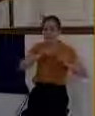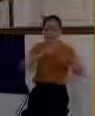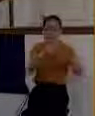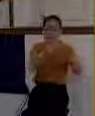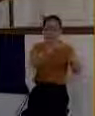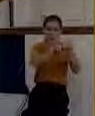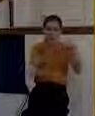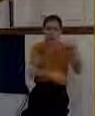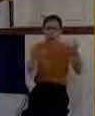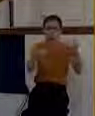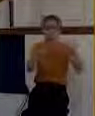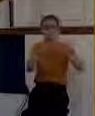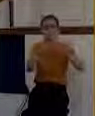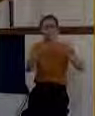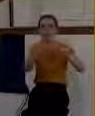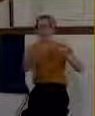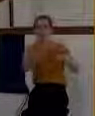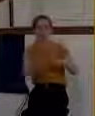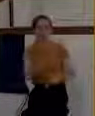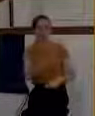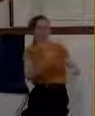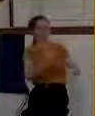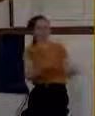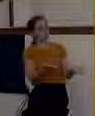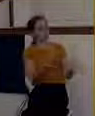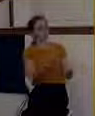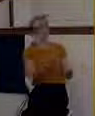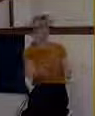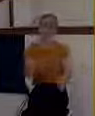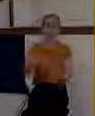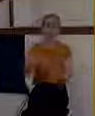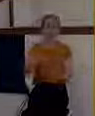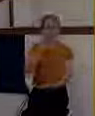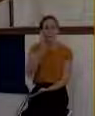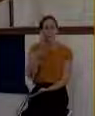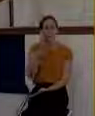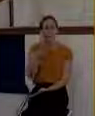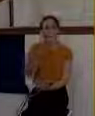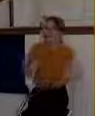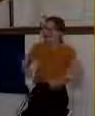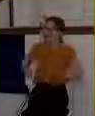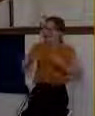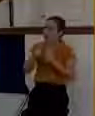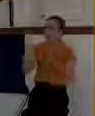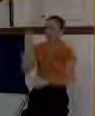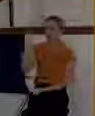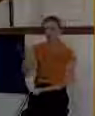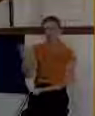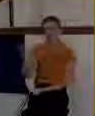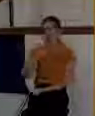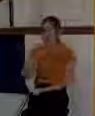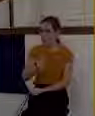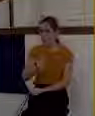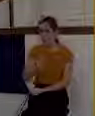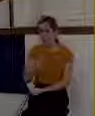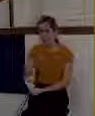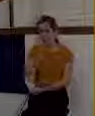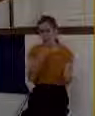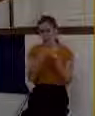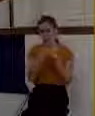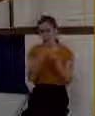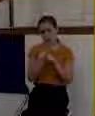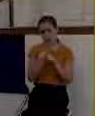live forever. This is the true word of God. And there's nothing that can stop that. Nothing. And the